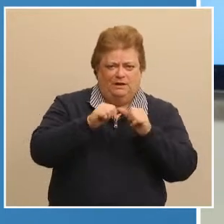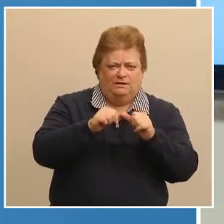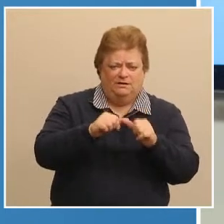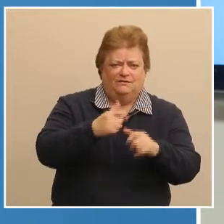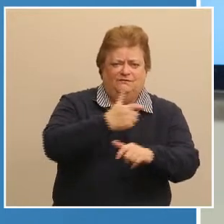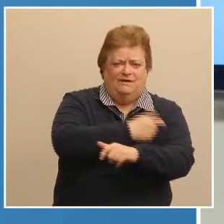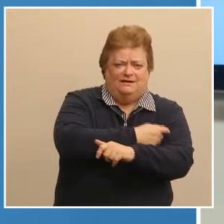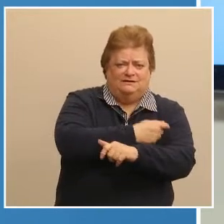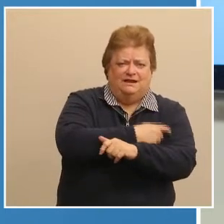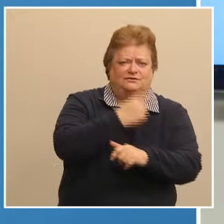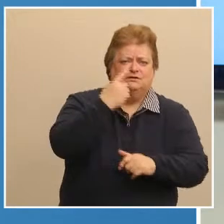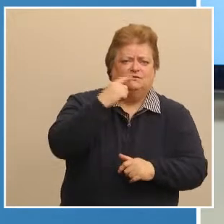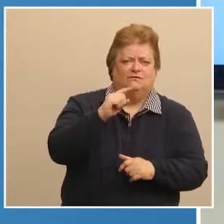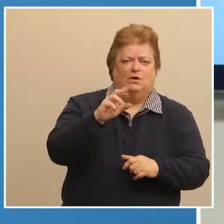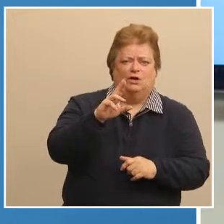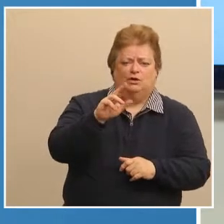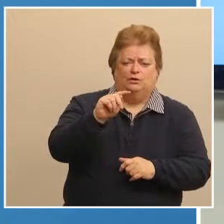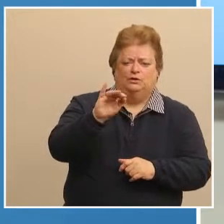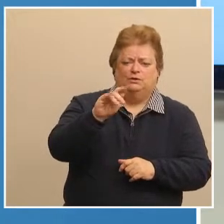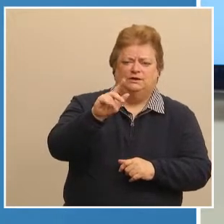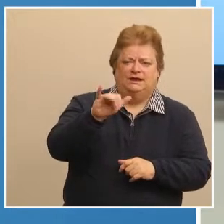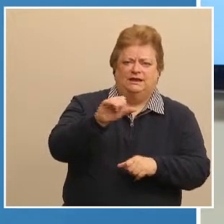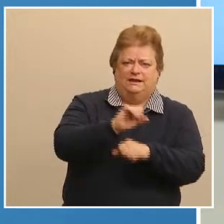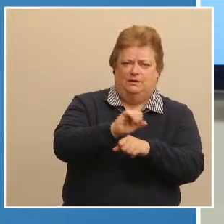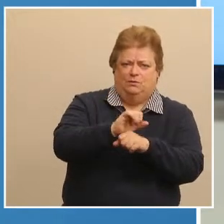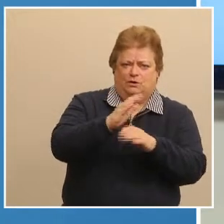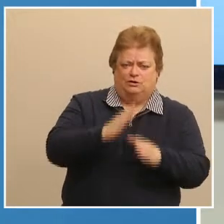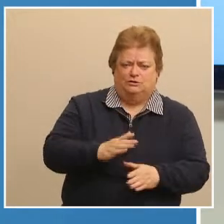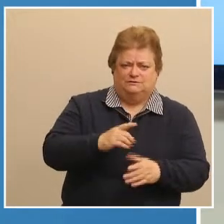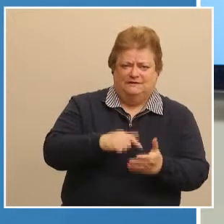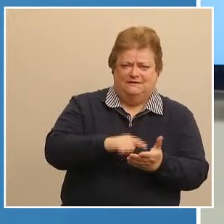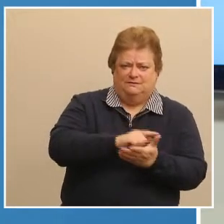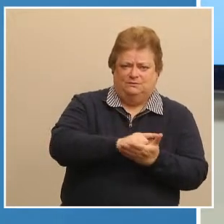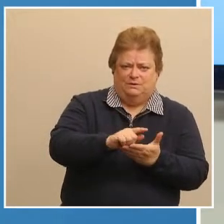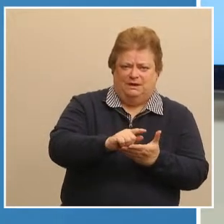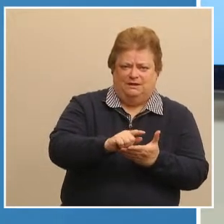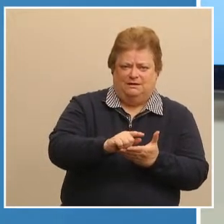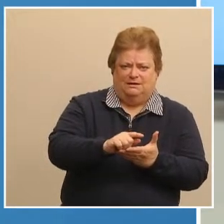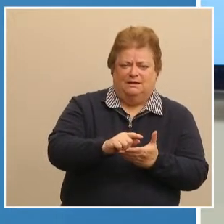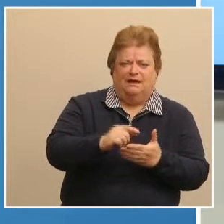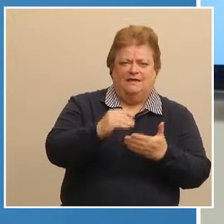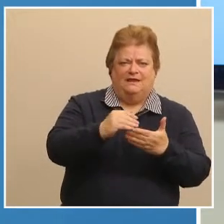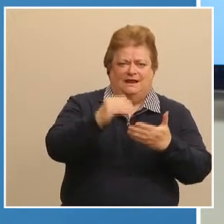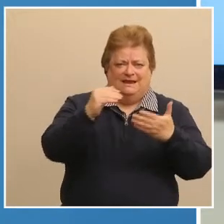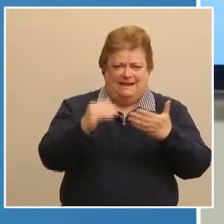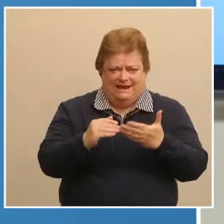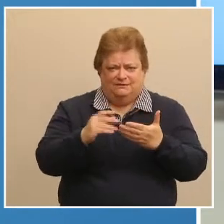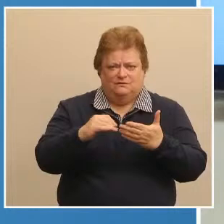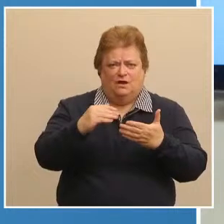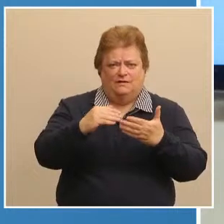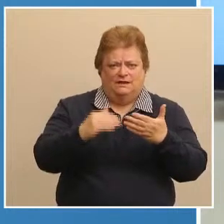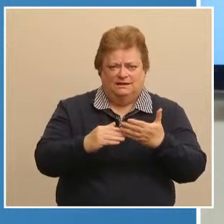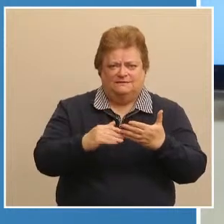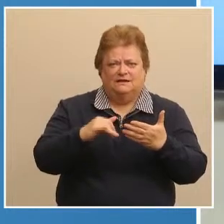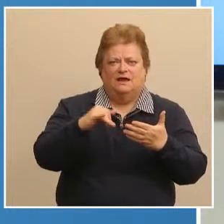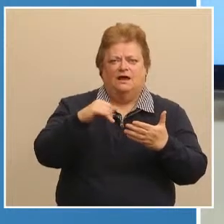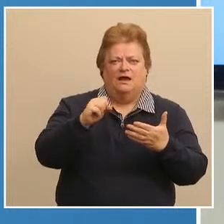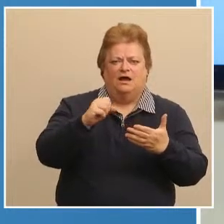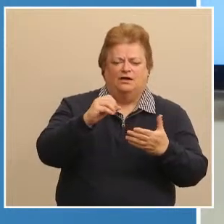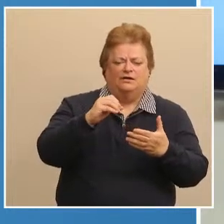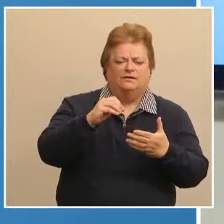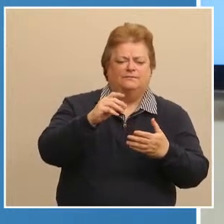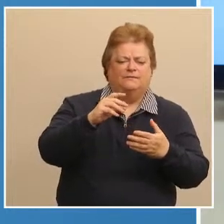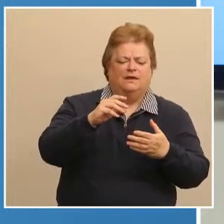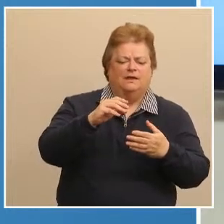continuing to vaccinate utility workers this week. Next on the state's priority list for essential workers are